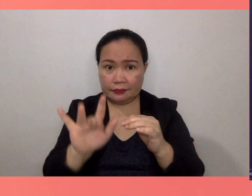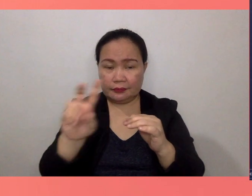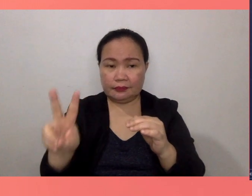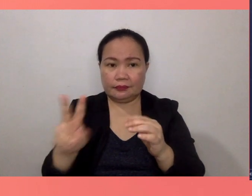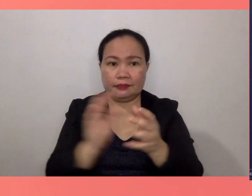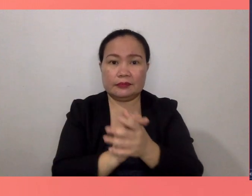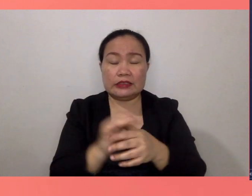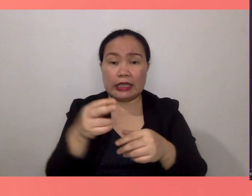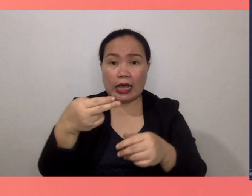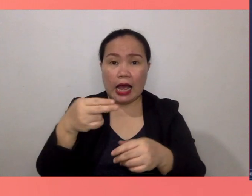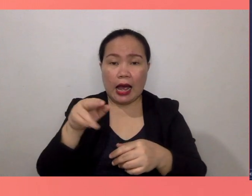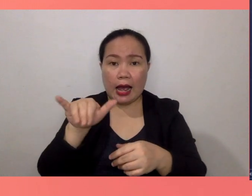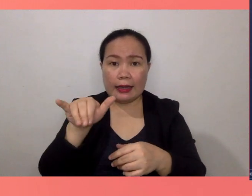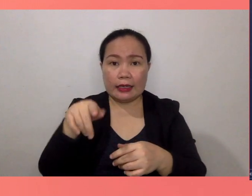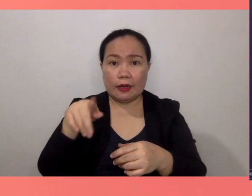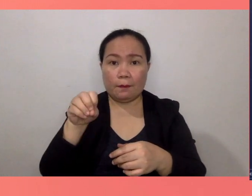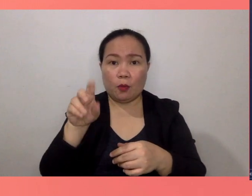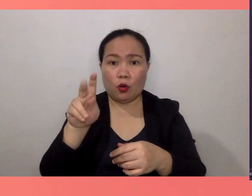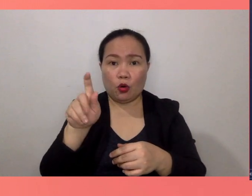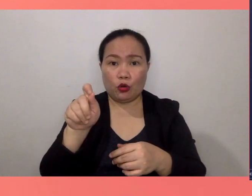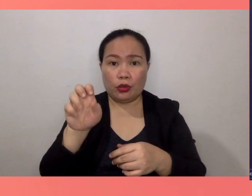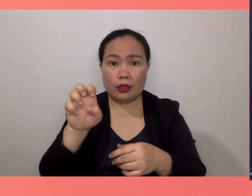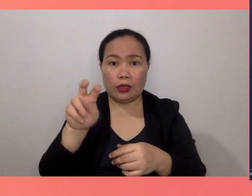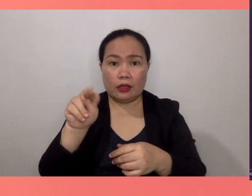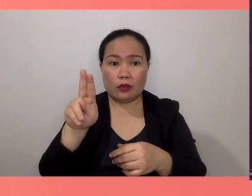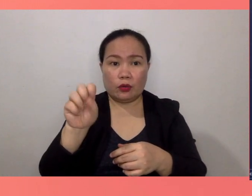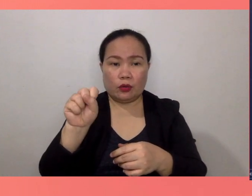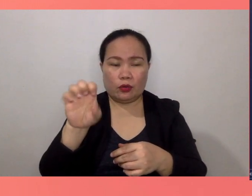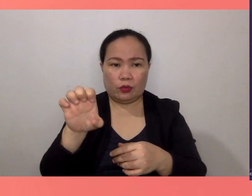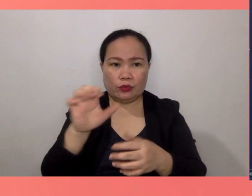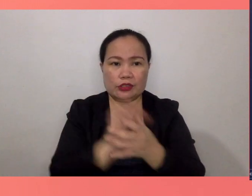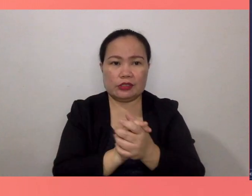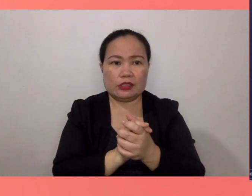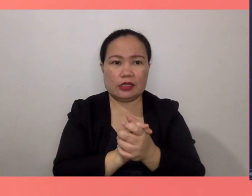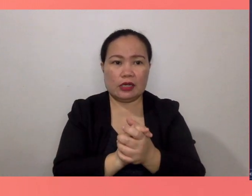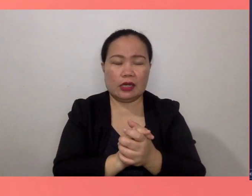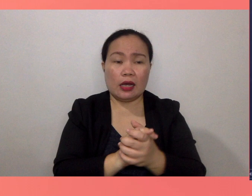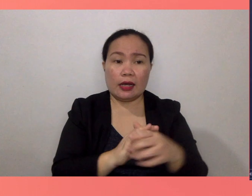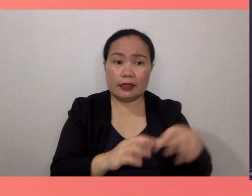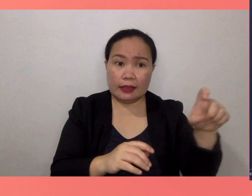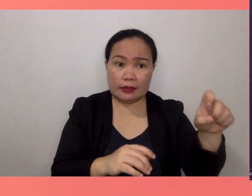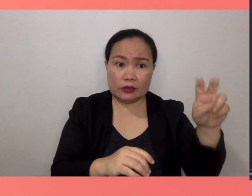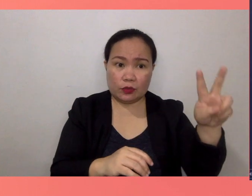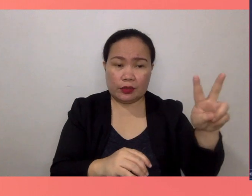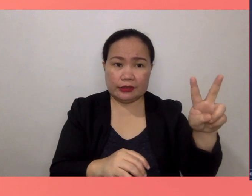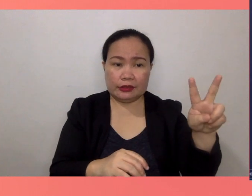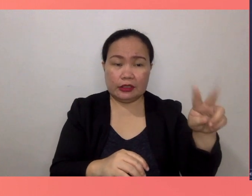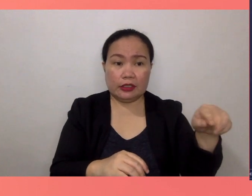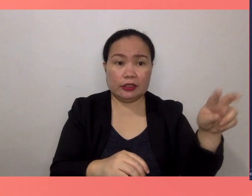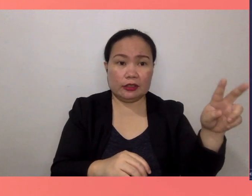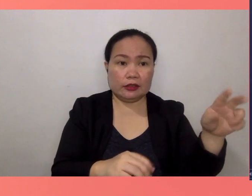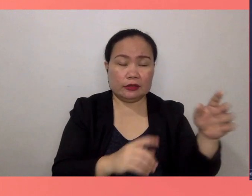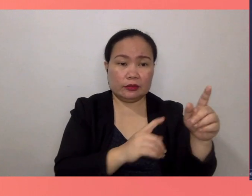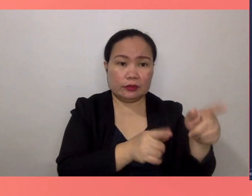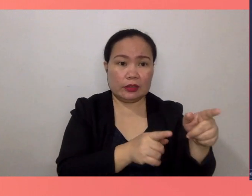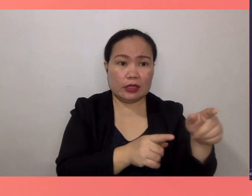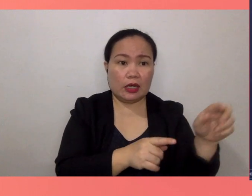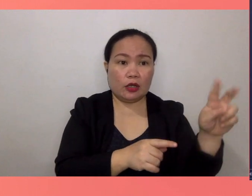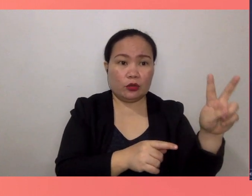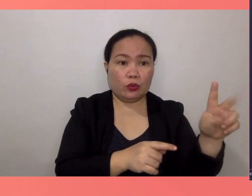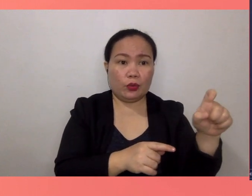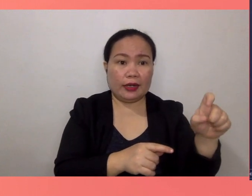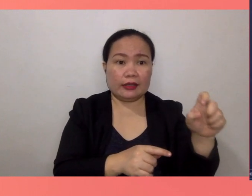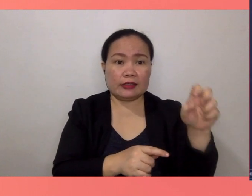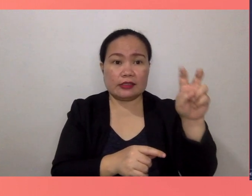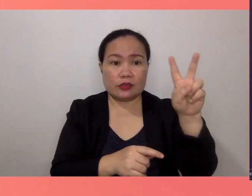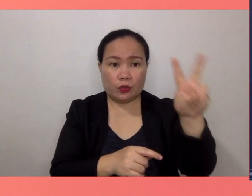of 2, that is the hypotenuse. So, 5 square root of 2 squared. So, x squared plus x squared, that is 2x squared.